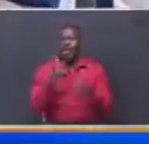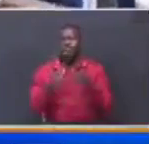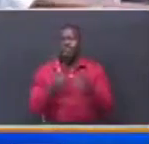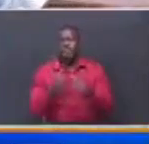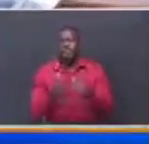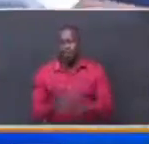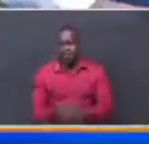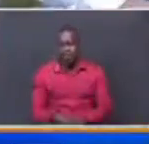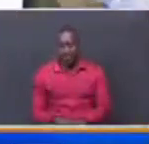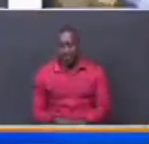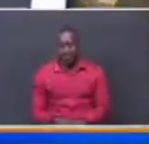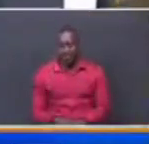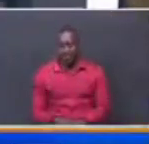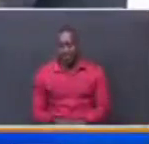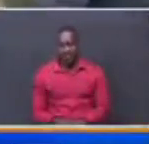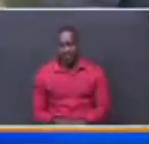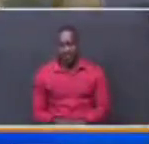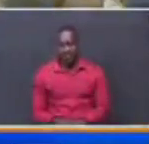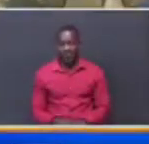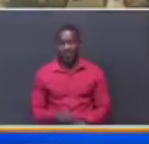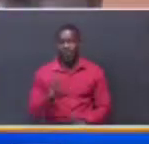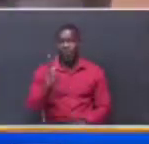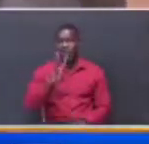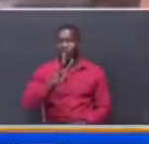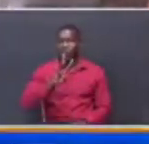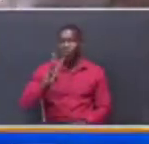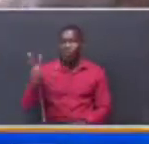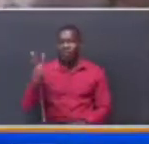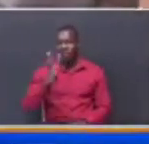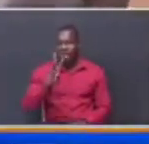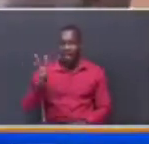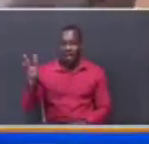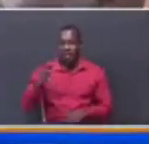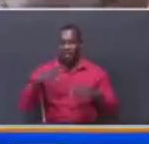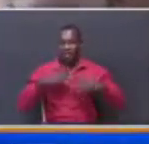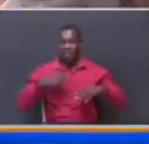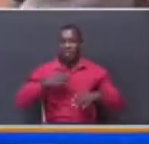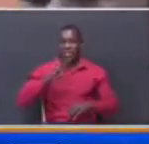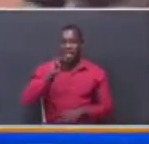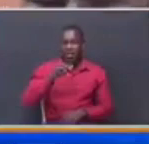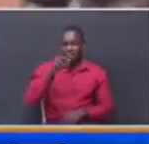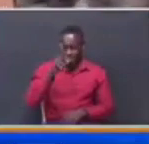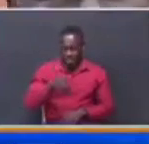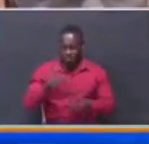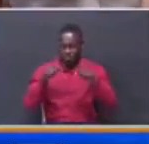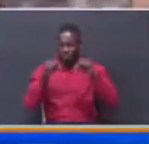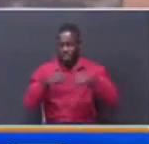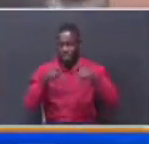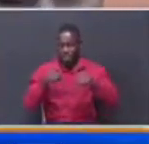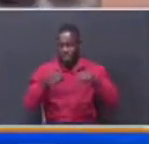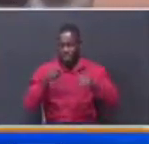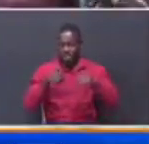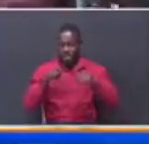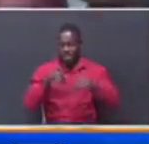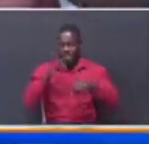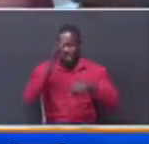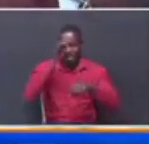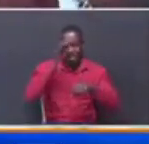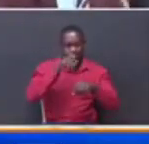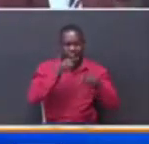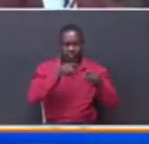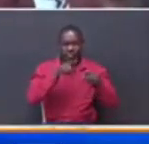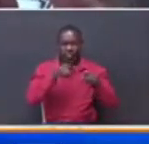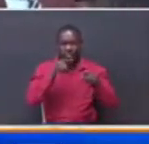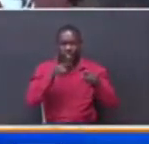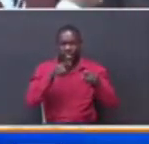When Mugabe has arrived. Western region MPs have today in unison condemned Deputy President Rigathi Gachagua on